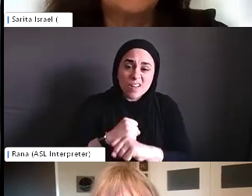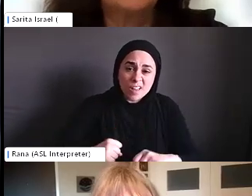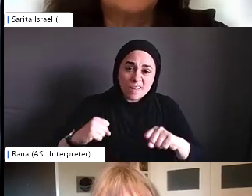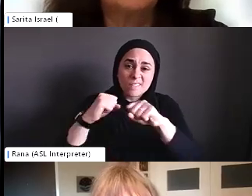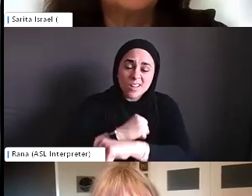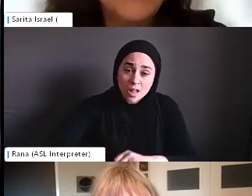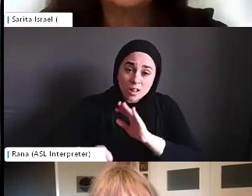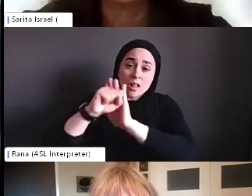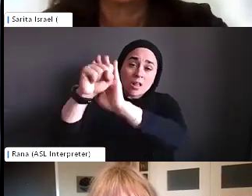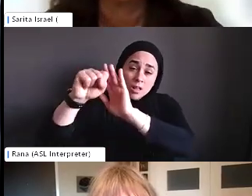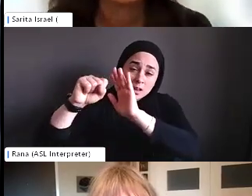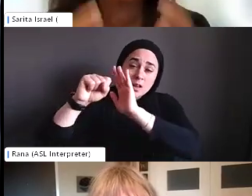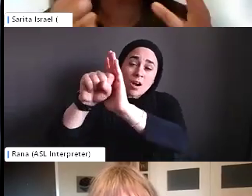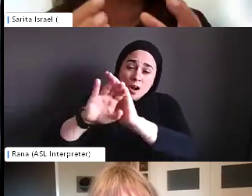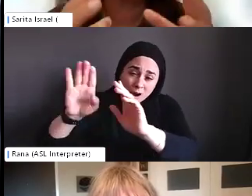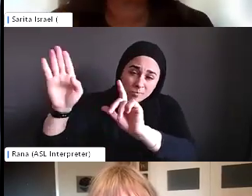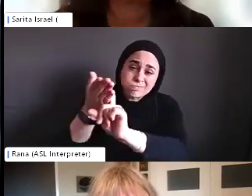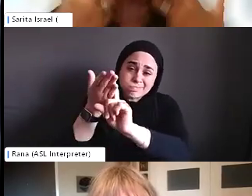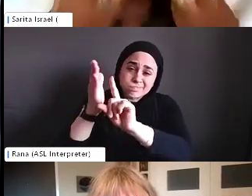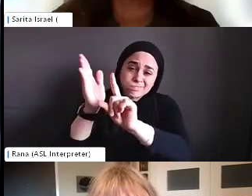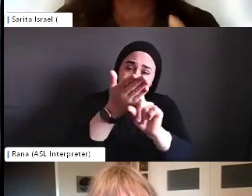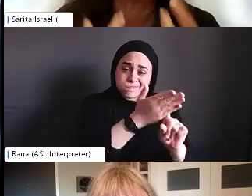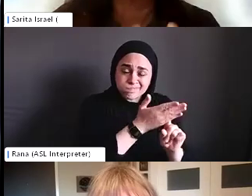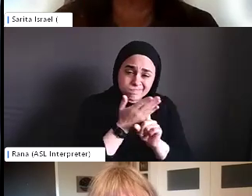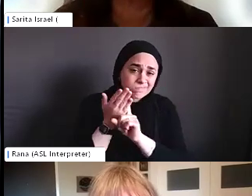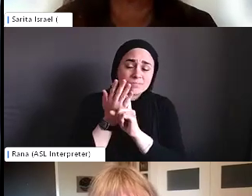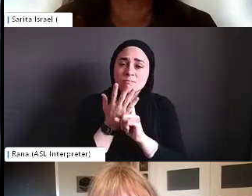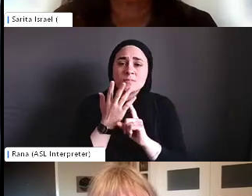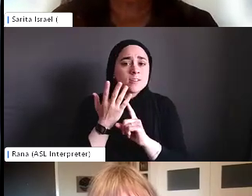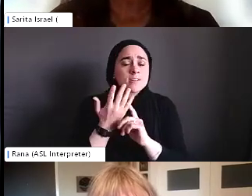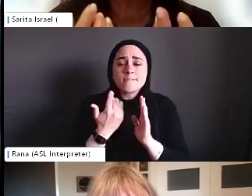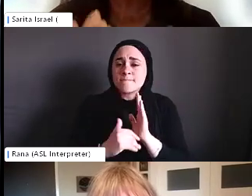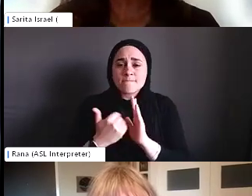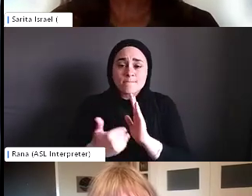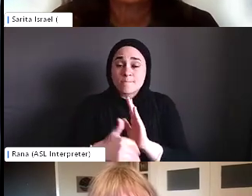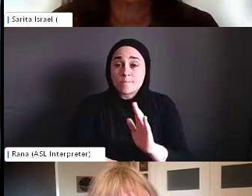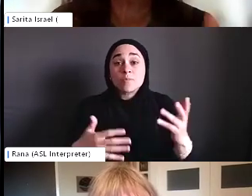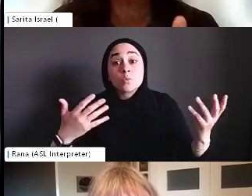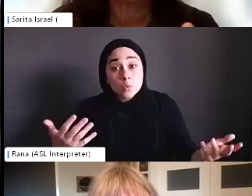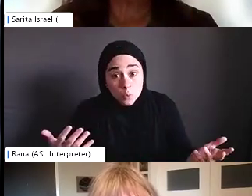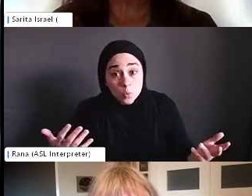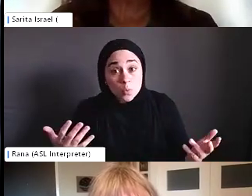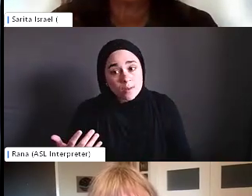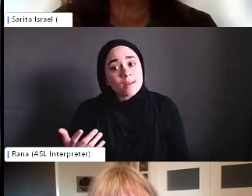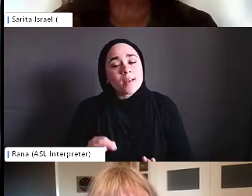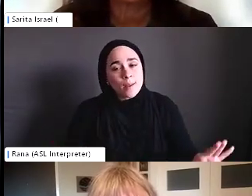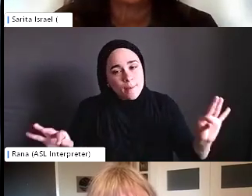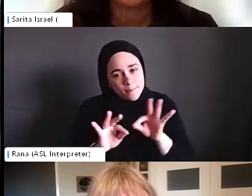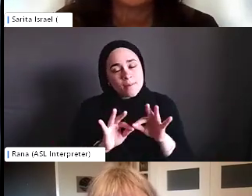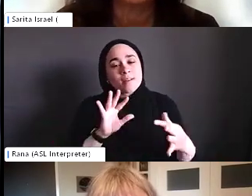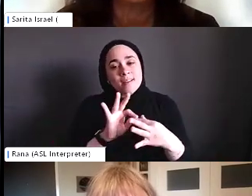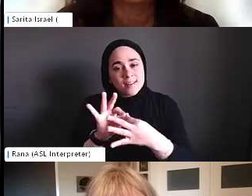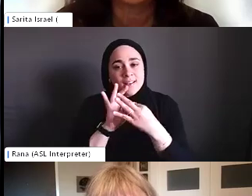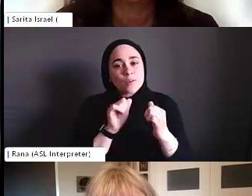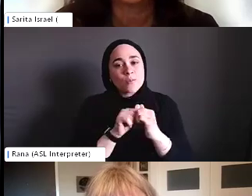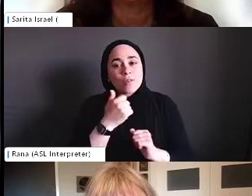advocacy and convincing by many players repeating the same thing and the need. So the idea is to be connected to the other people that are